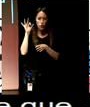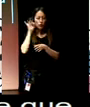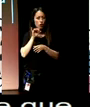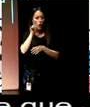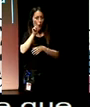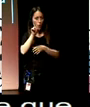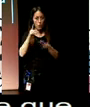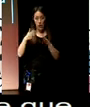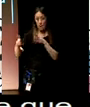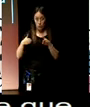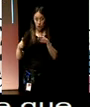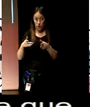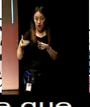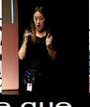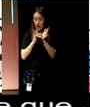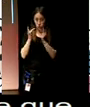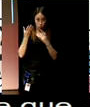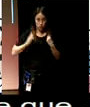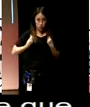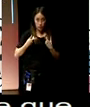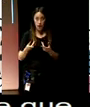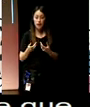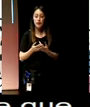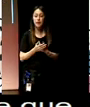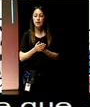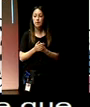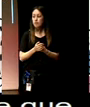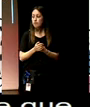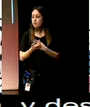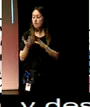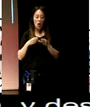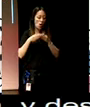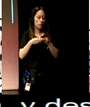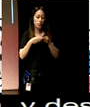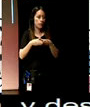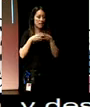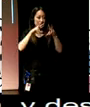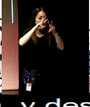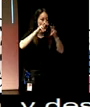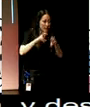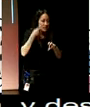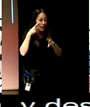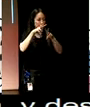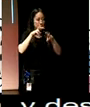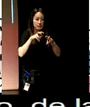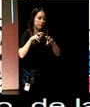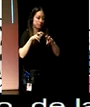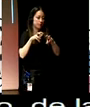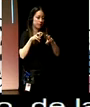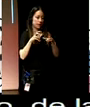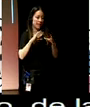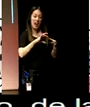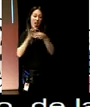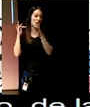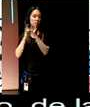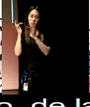nothing that is telling us that Jesus had something to do with that boat, but it's from the time of